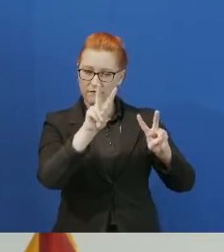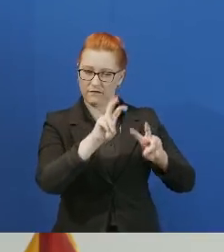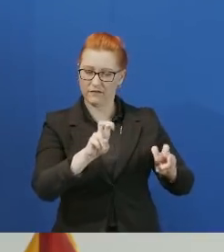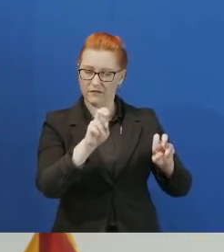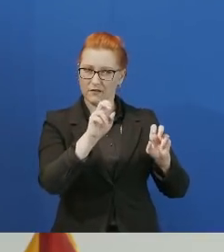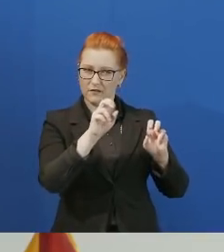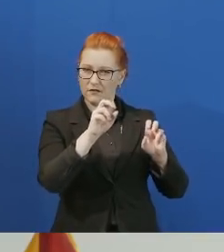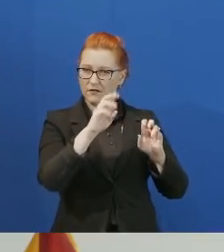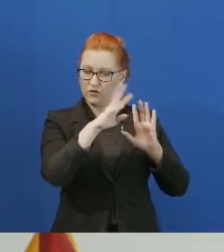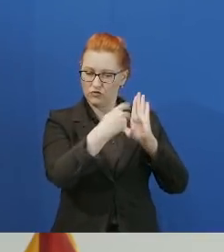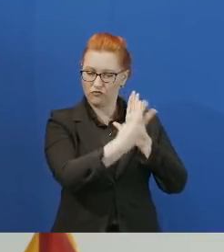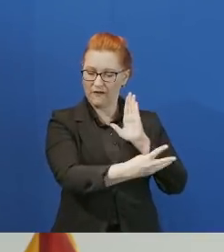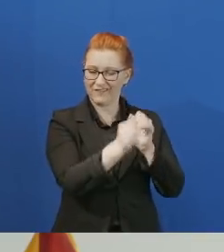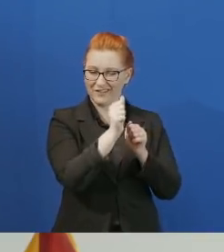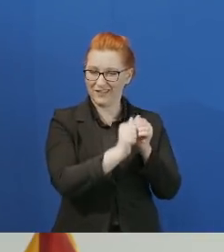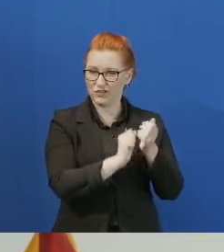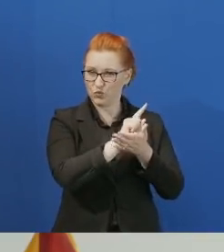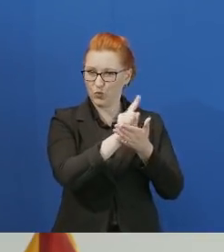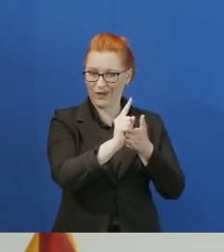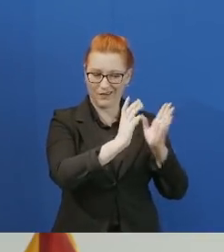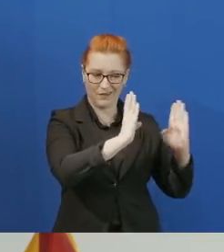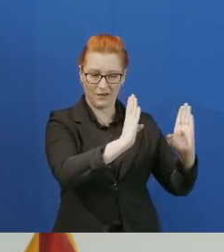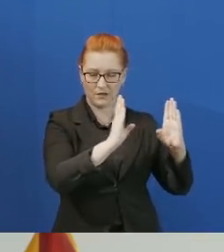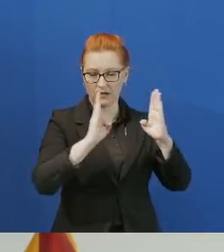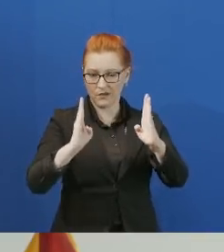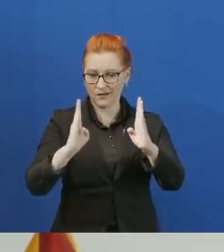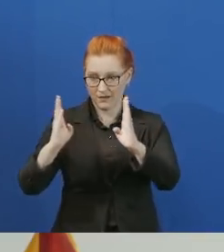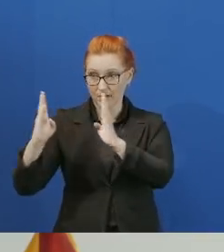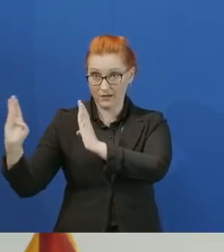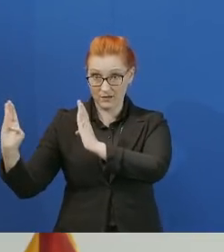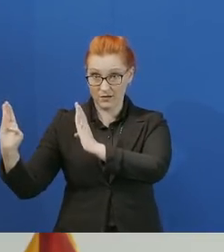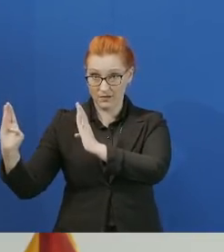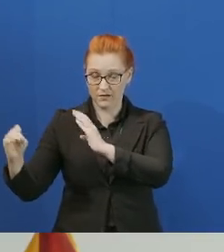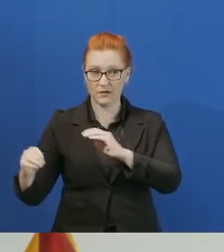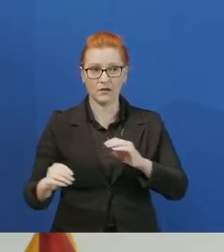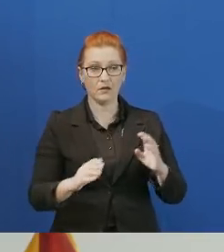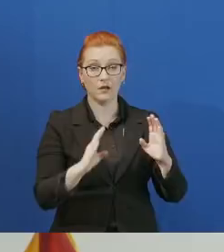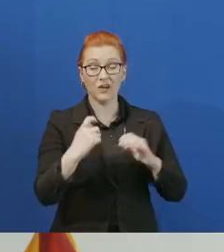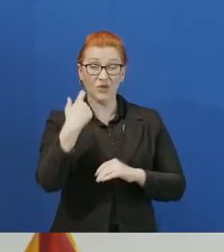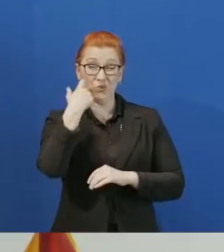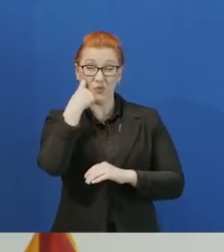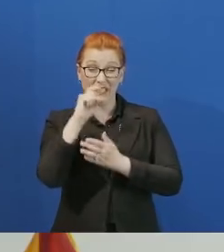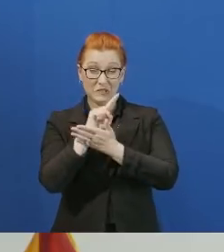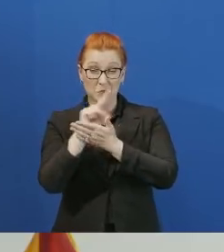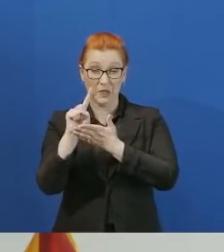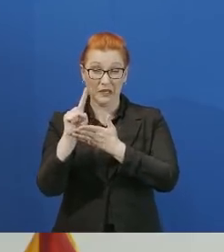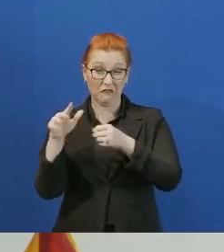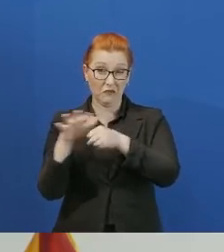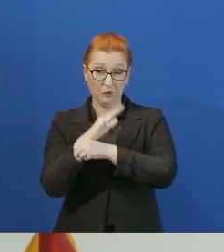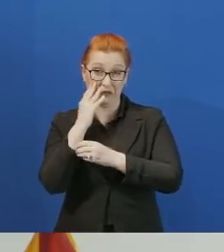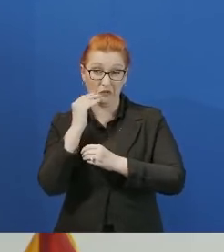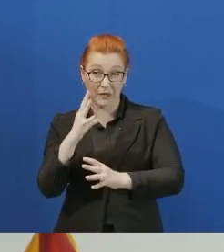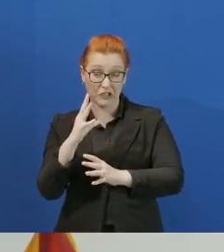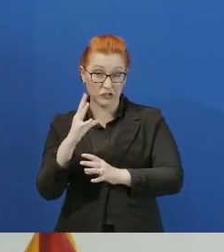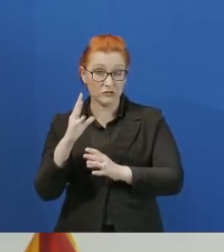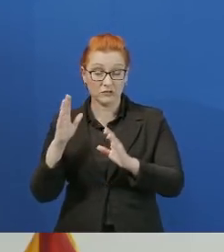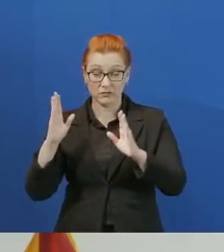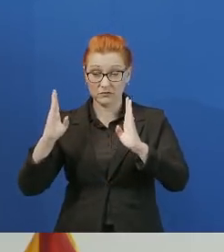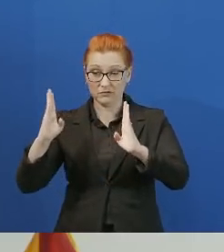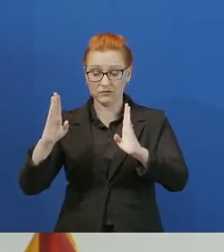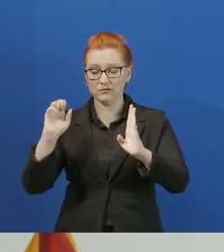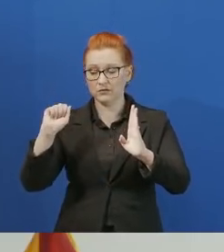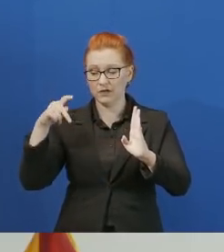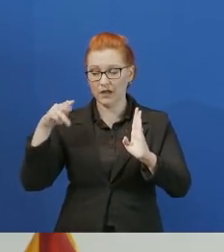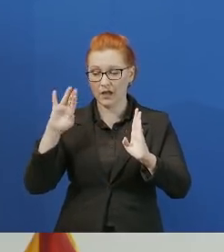notice the most recent week, so that we could fill in the dates, is April 19th. So the question